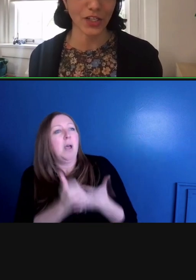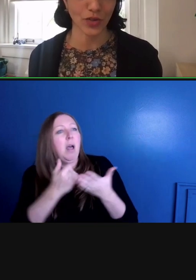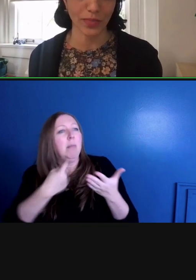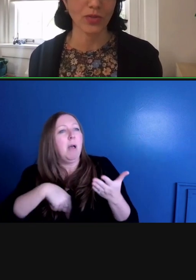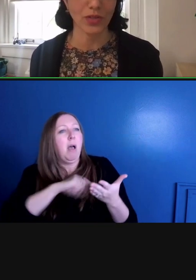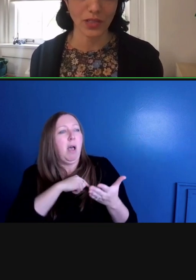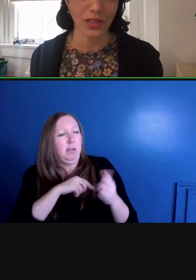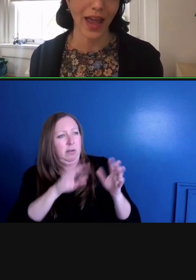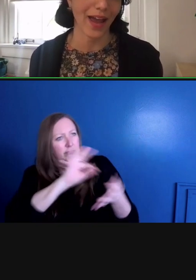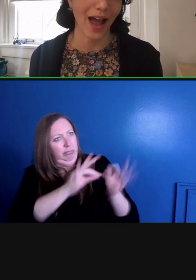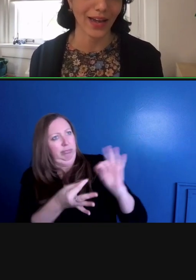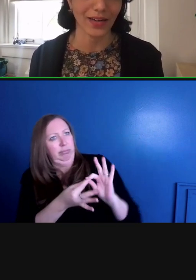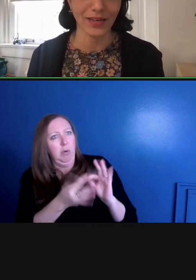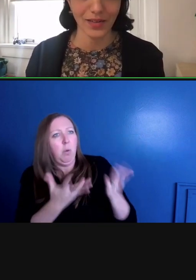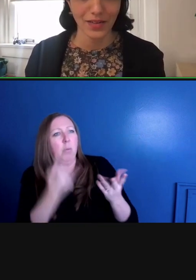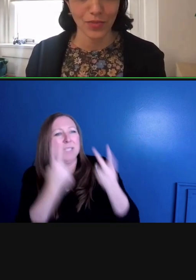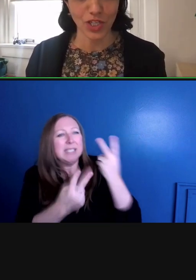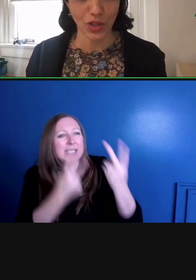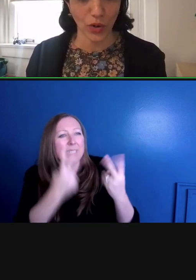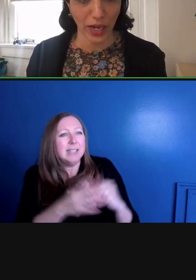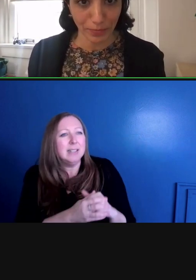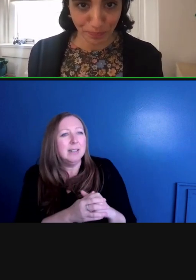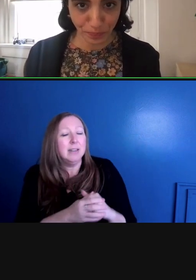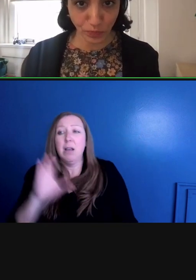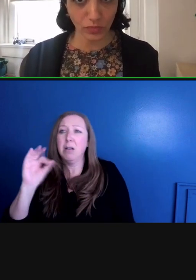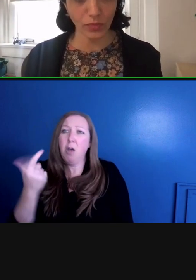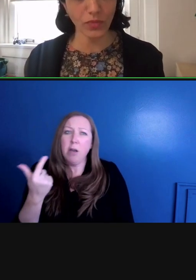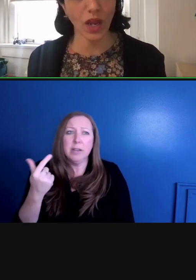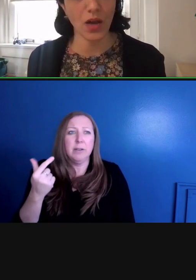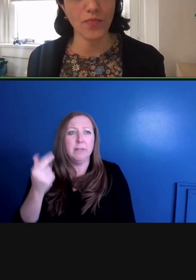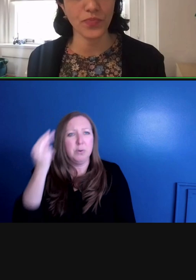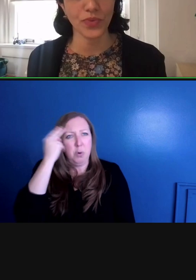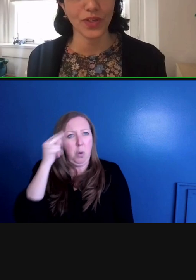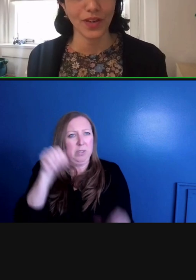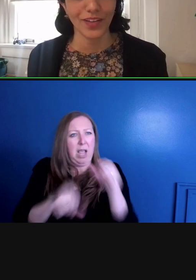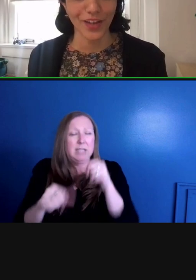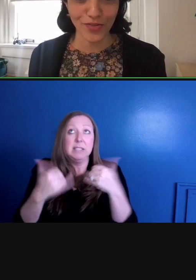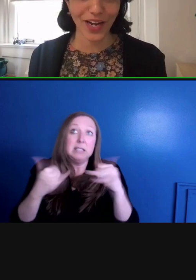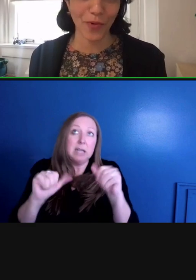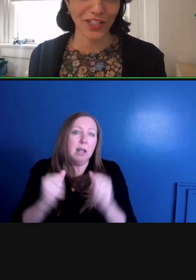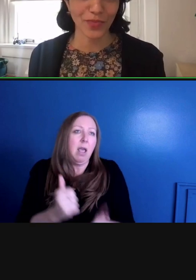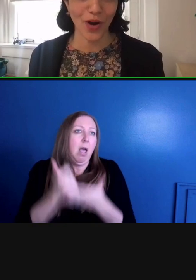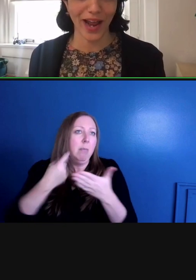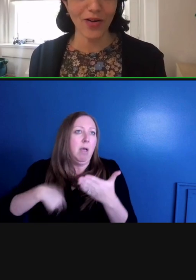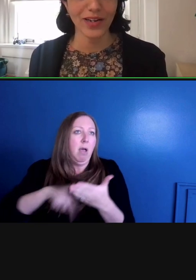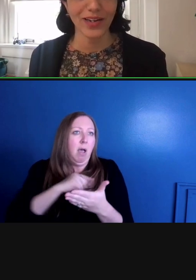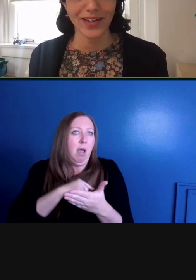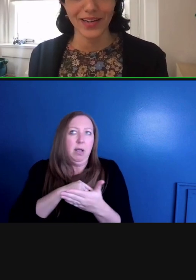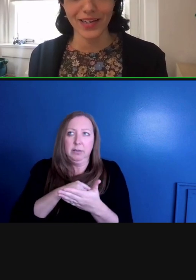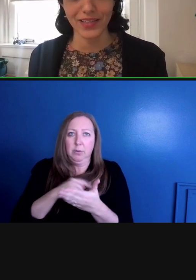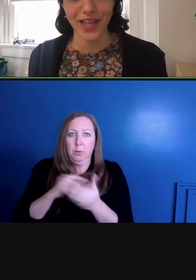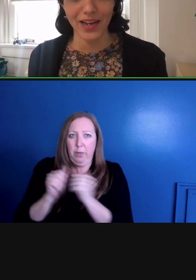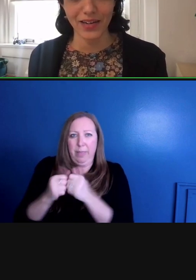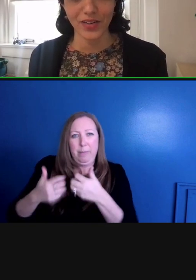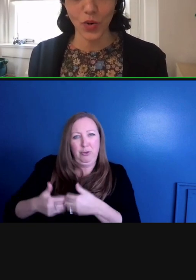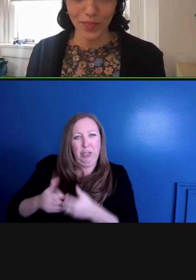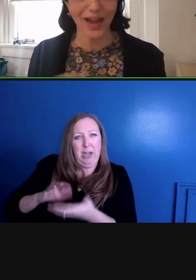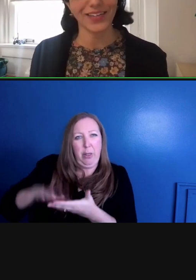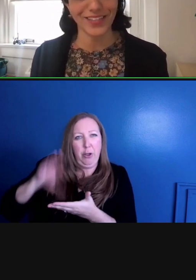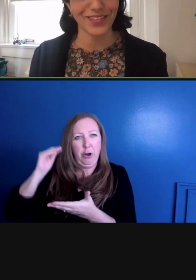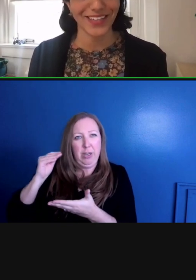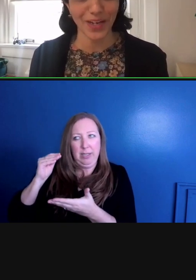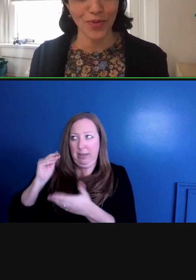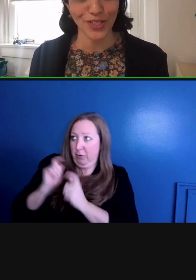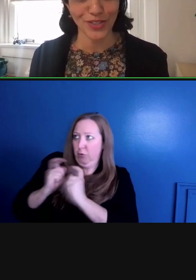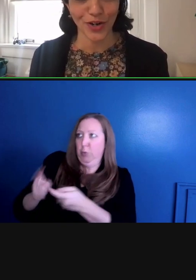meaningfully contribute to AI and machine learning. The The other thing I wanted to point out is that, going